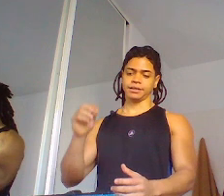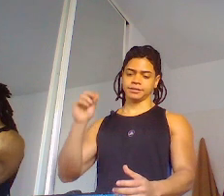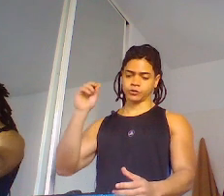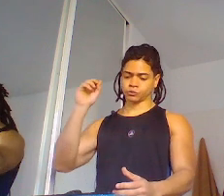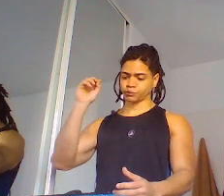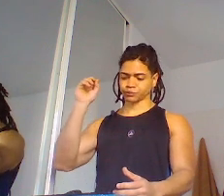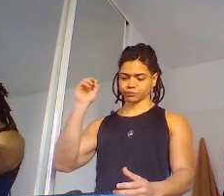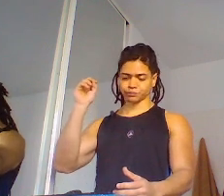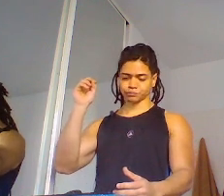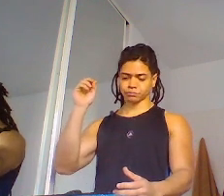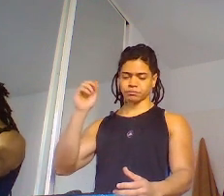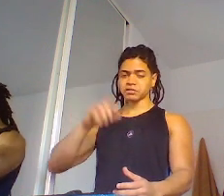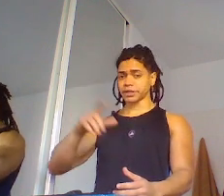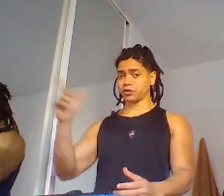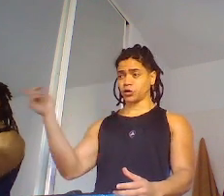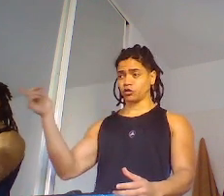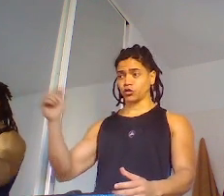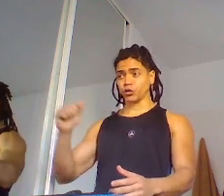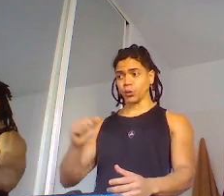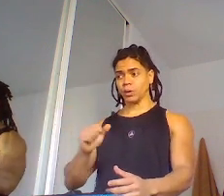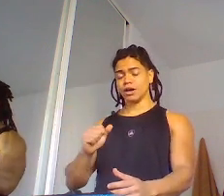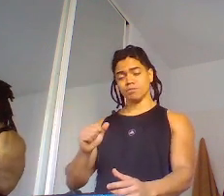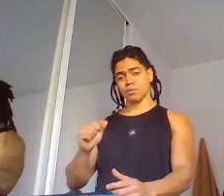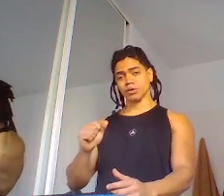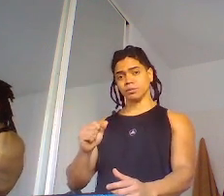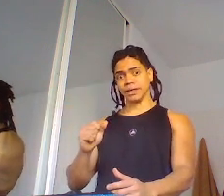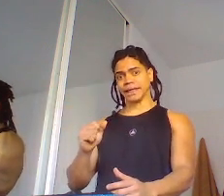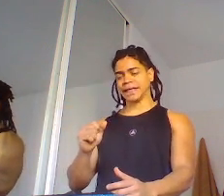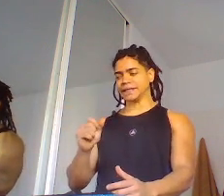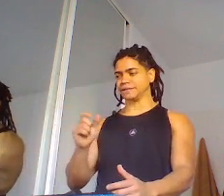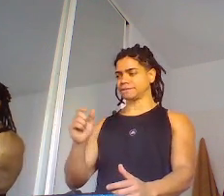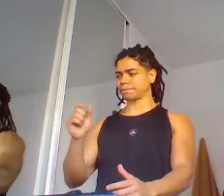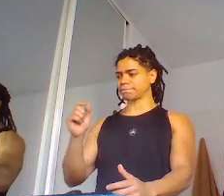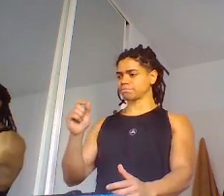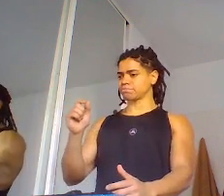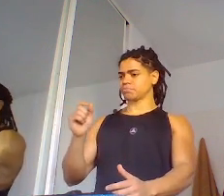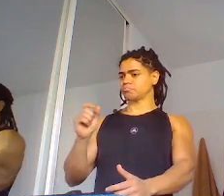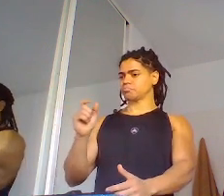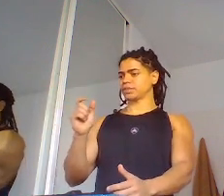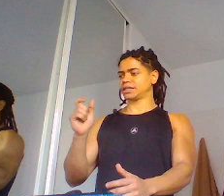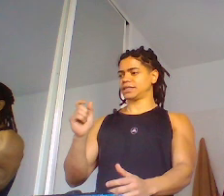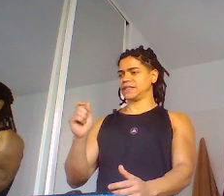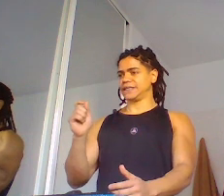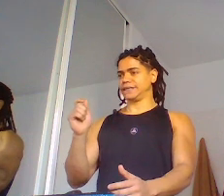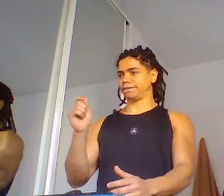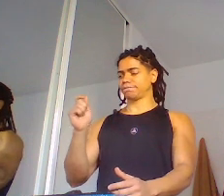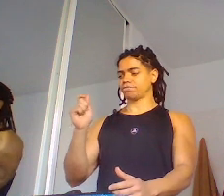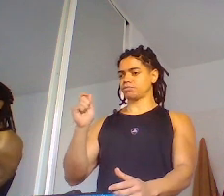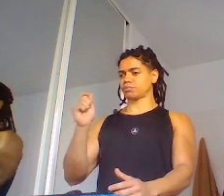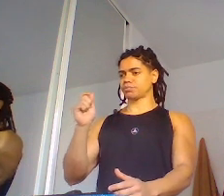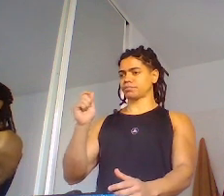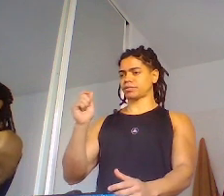that is, according to Popular Mechanics,